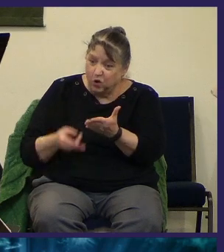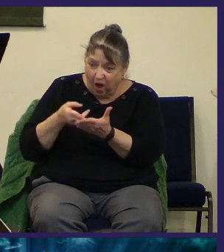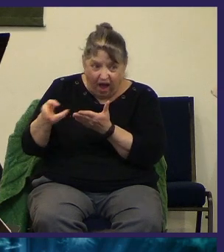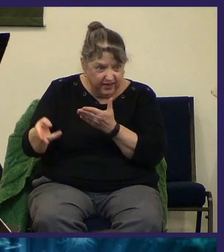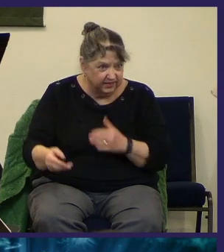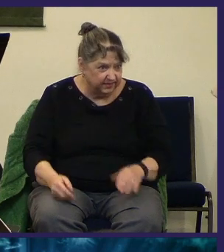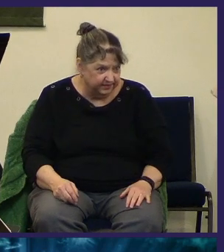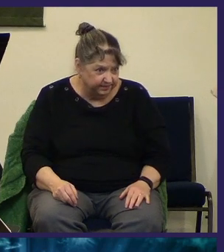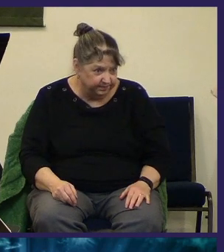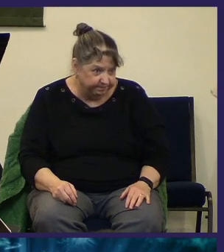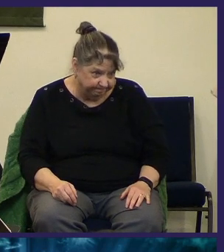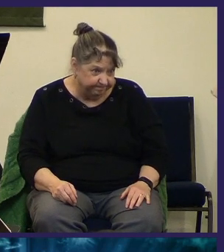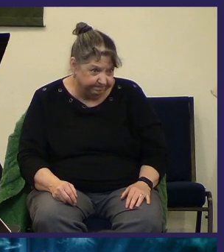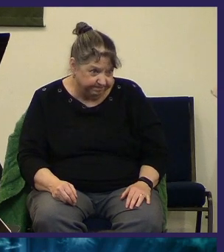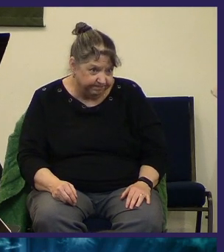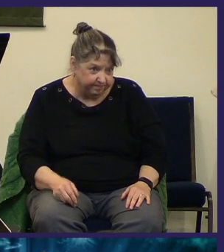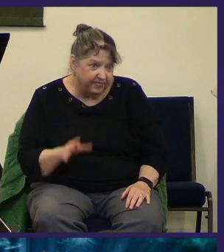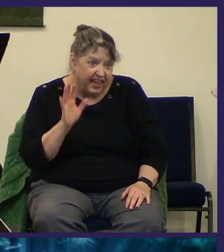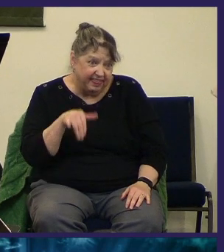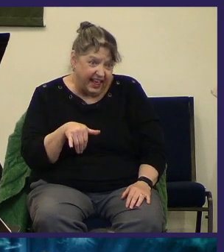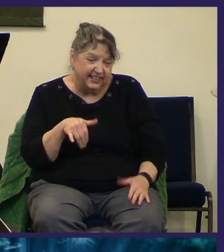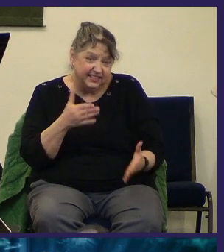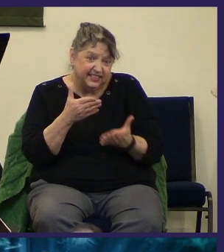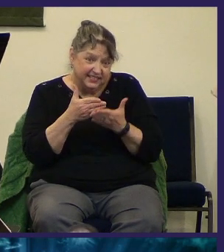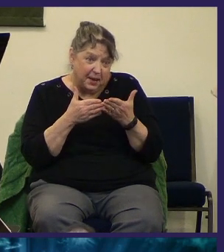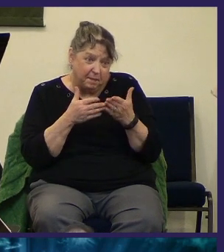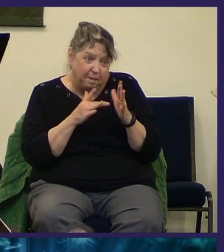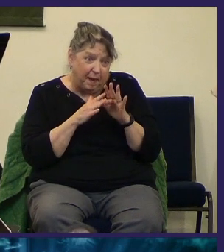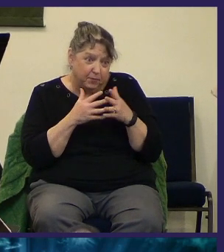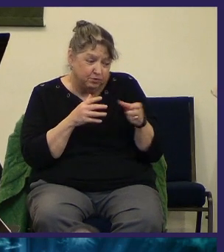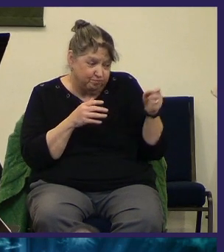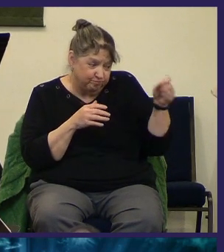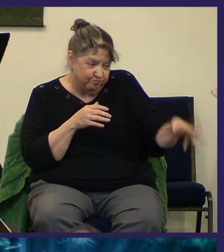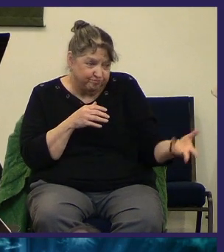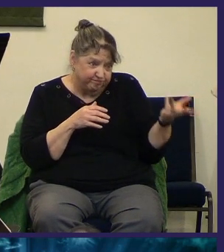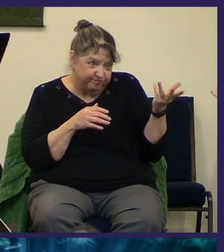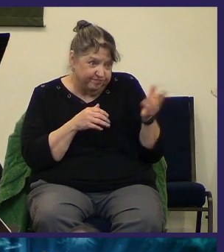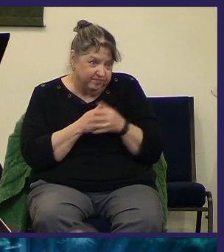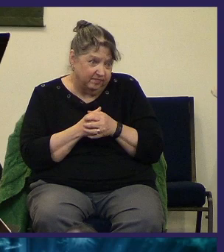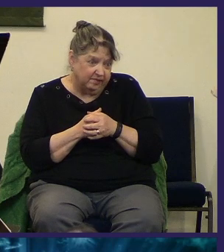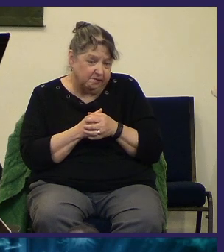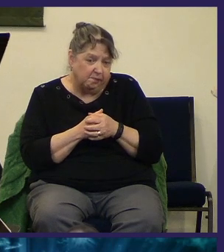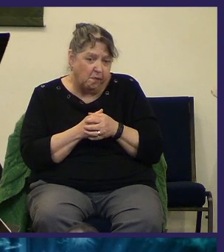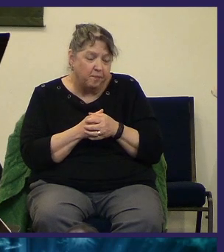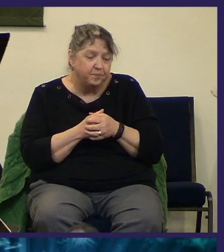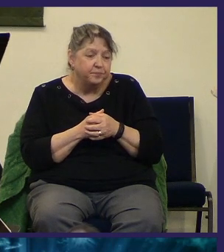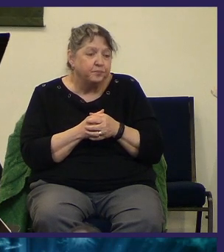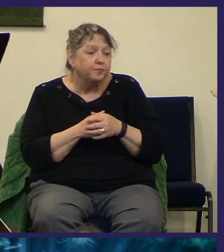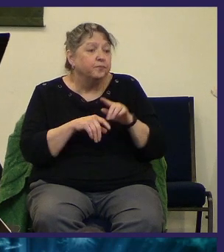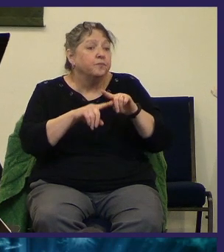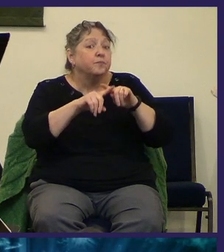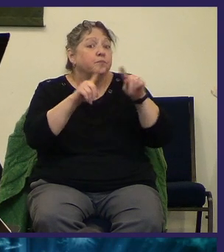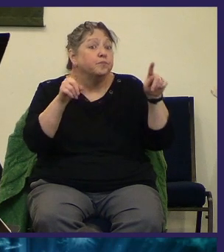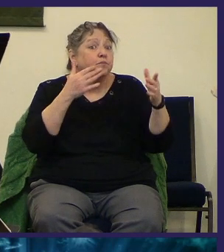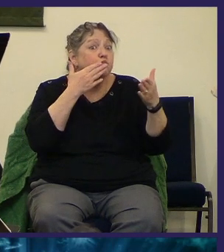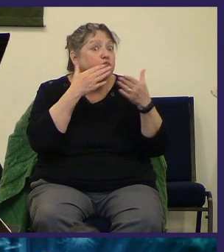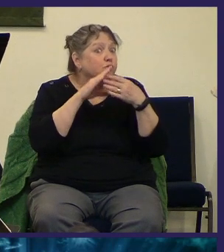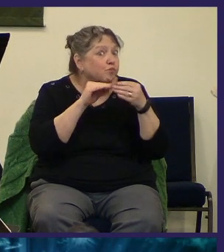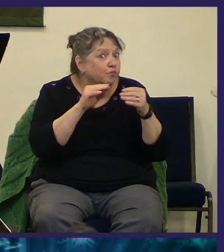unfortunately that's where some bibles end up but this is where my testimony starts